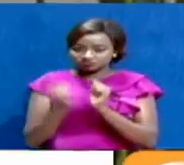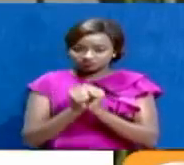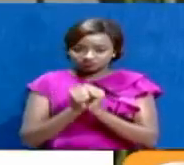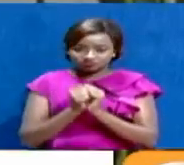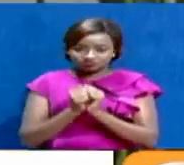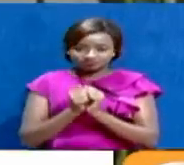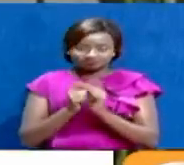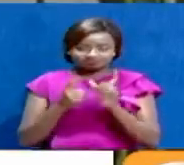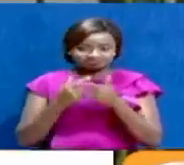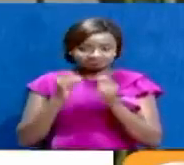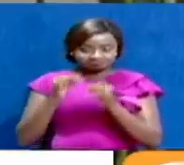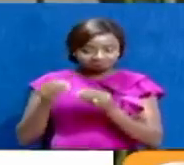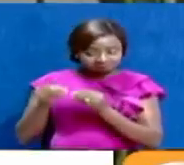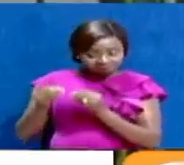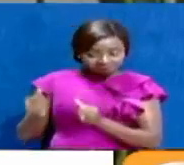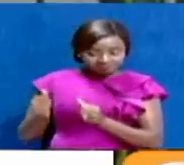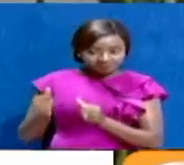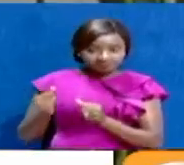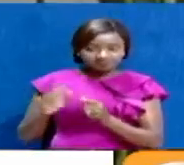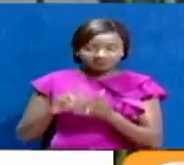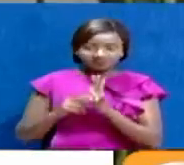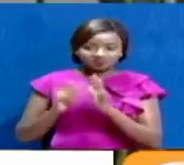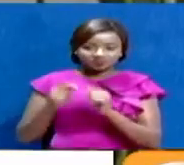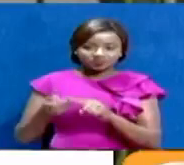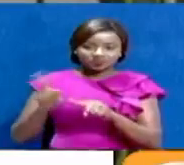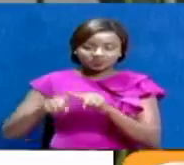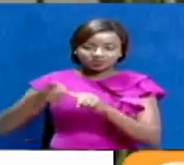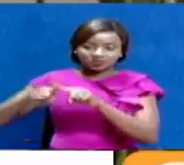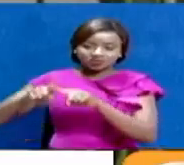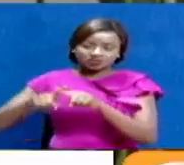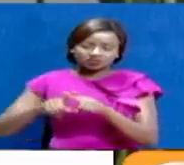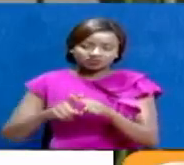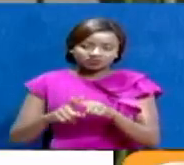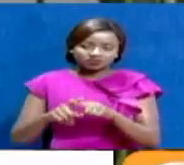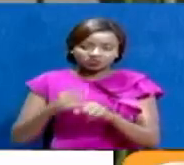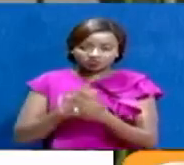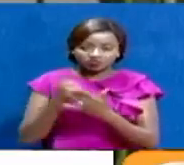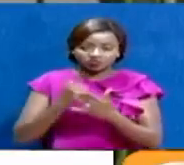consignments that will be coming in, we may extend this to within the 8 to 12 week window.